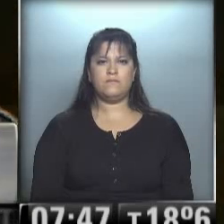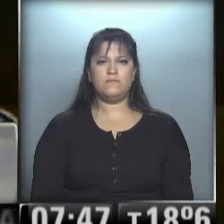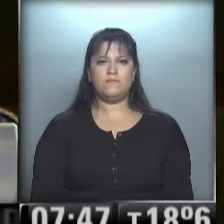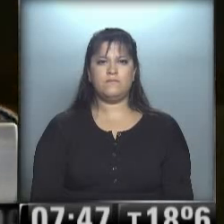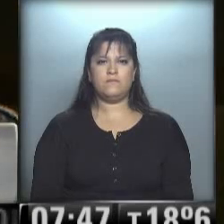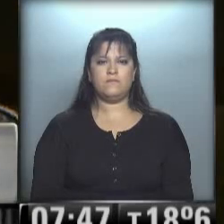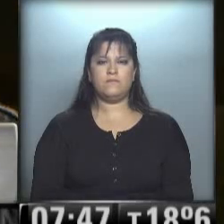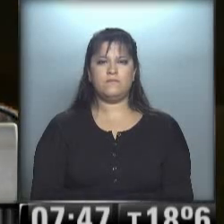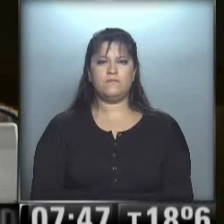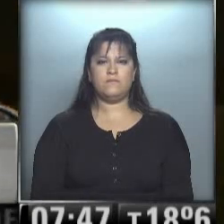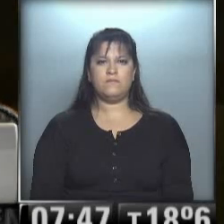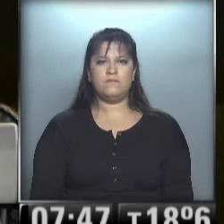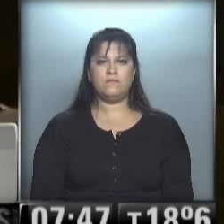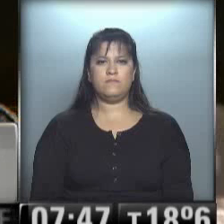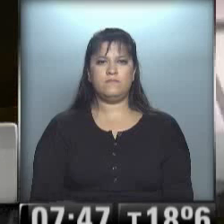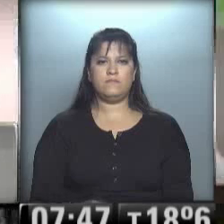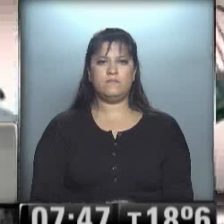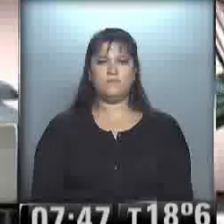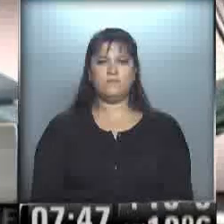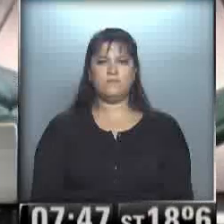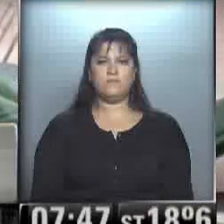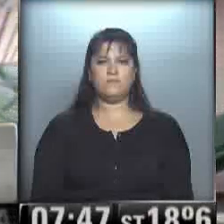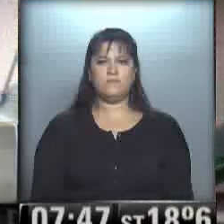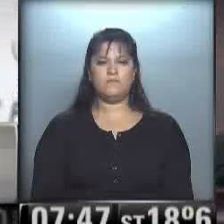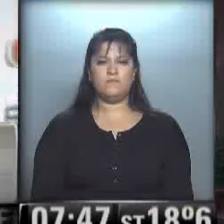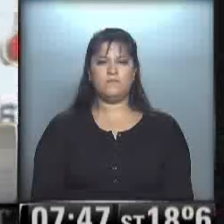to make up their own story. Yeah.